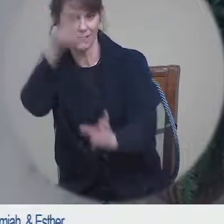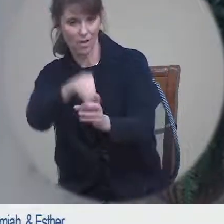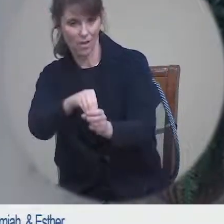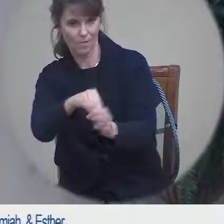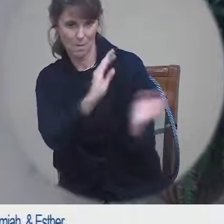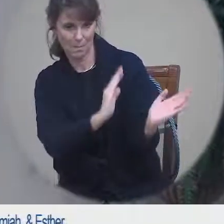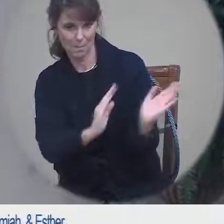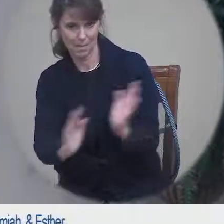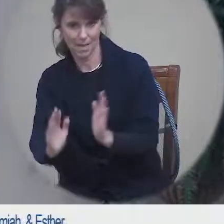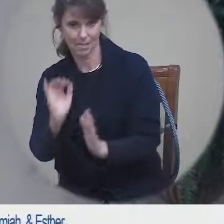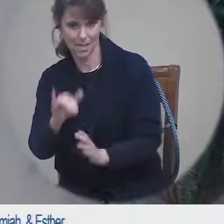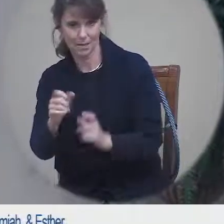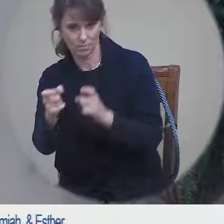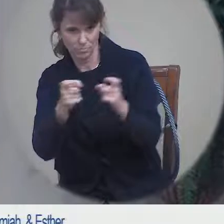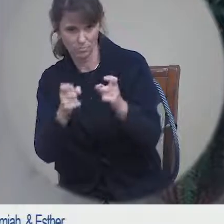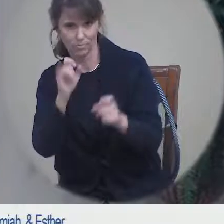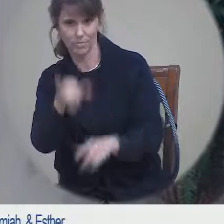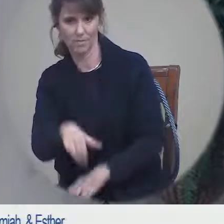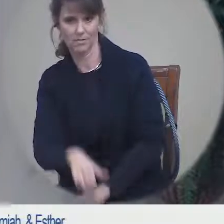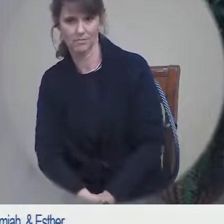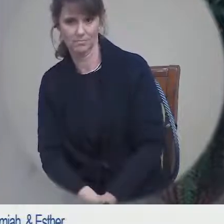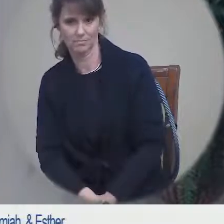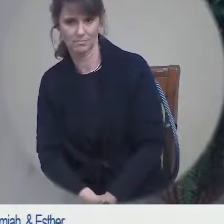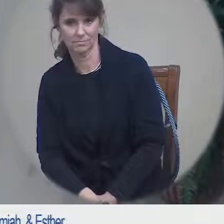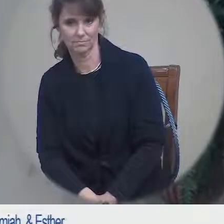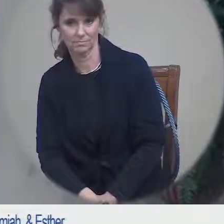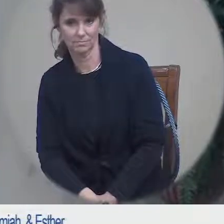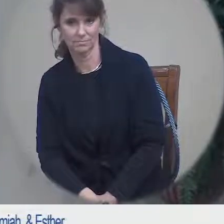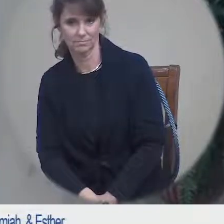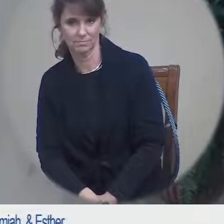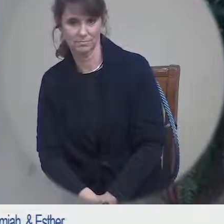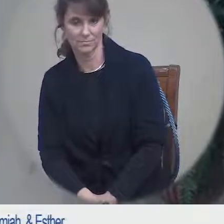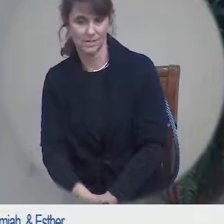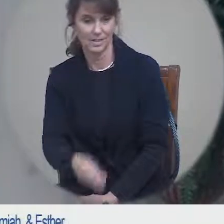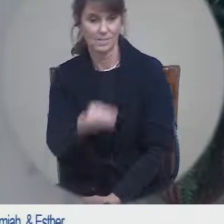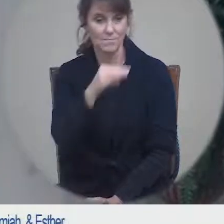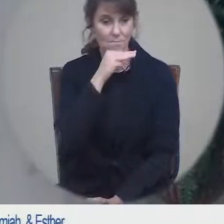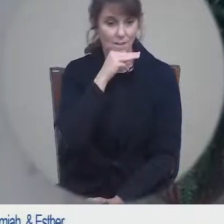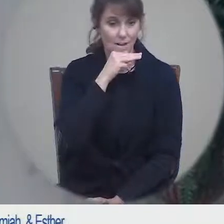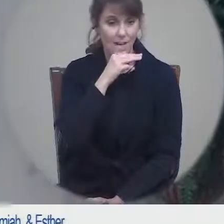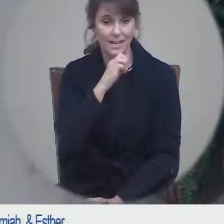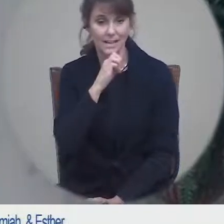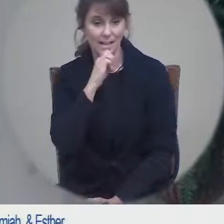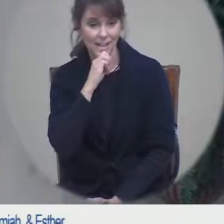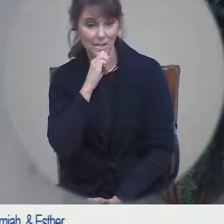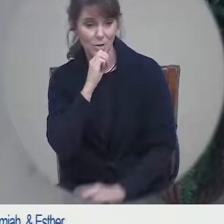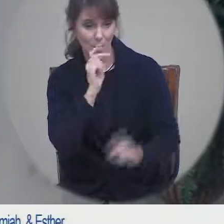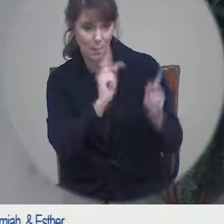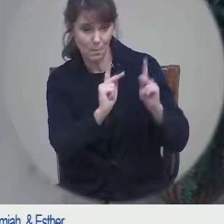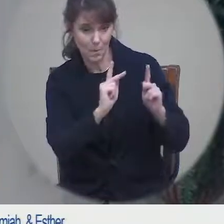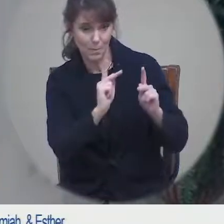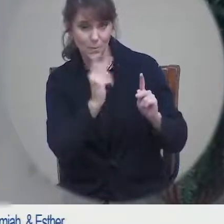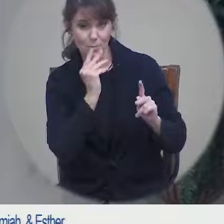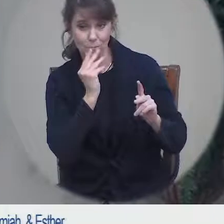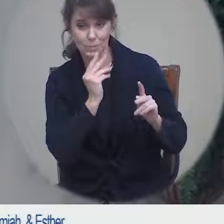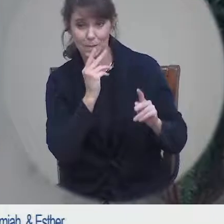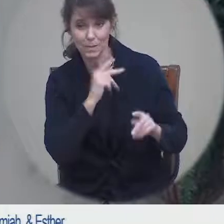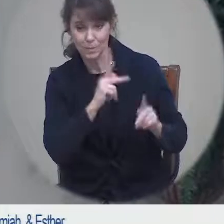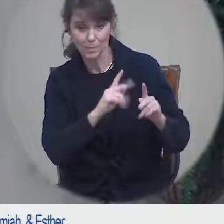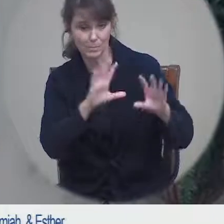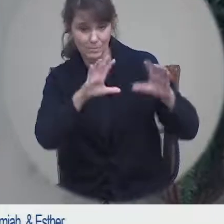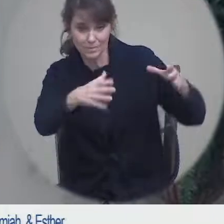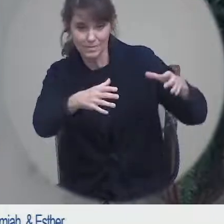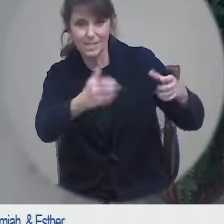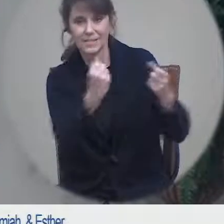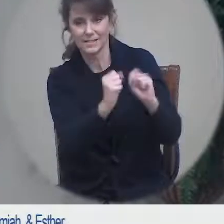Mordecai. But before I get your comments, I want to ask this question. Just from chapter 7,